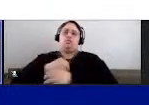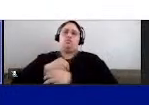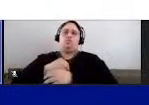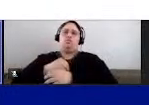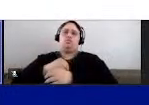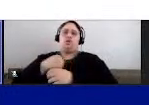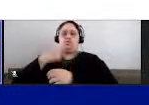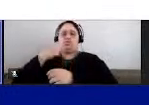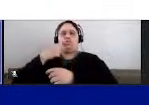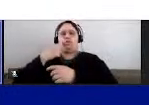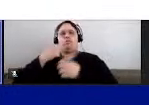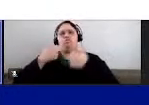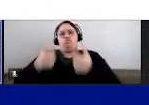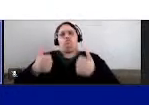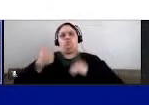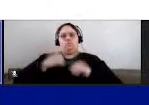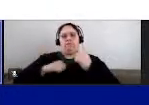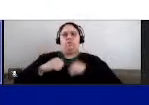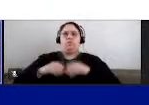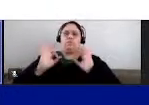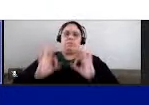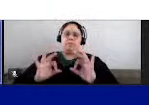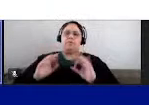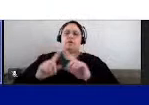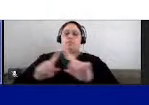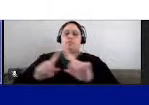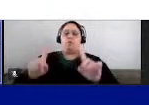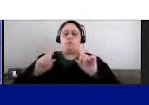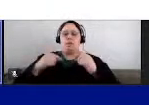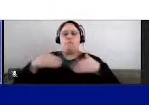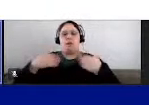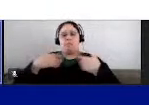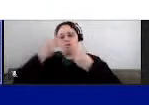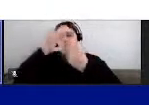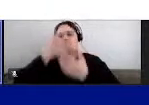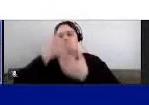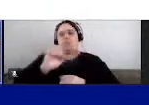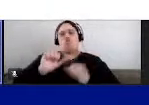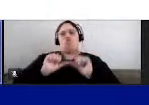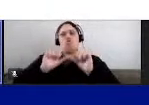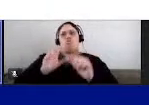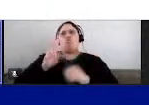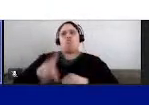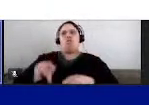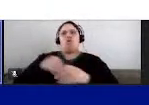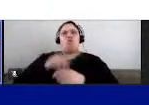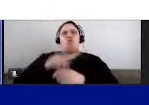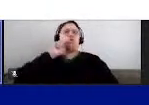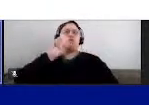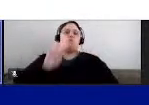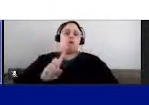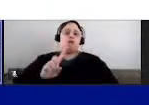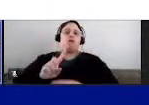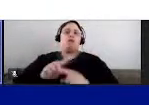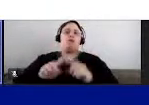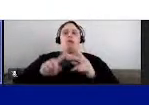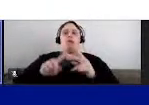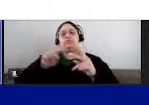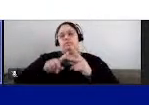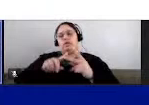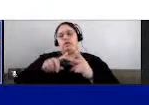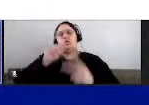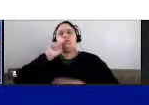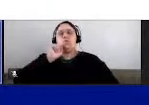I think, some very solid performance in the department. And I'm happy to say that that is continuing in the first quarter and indeed into the